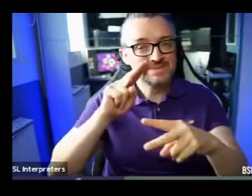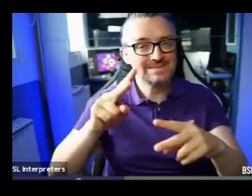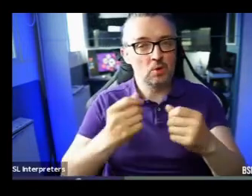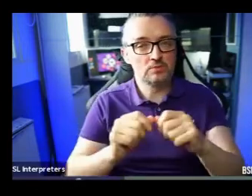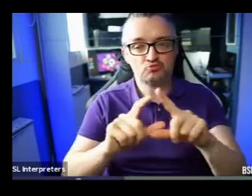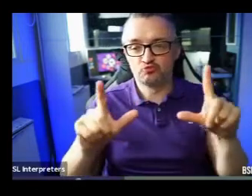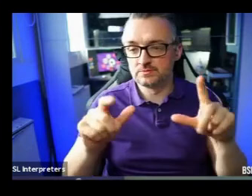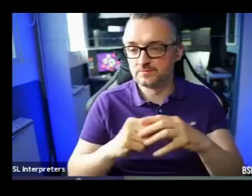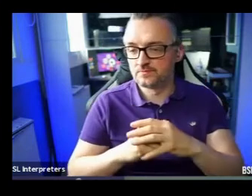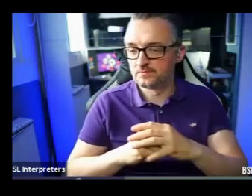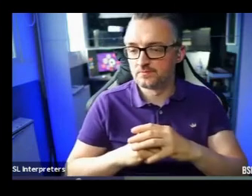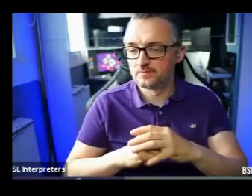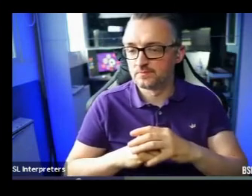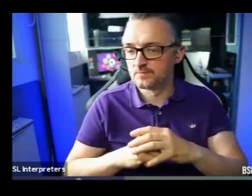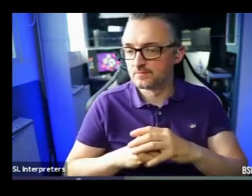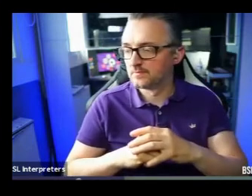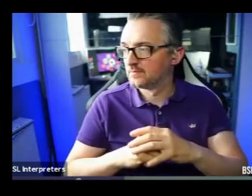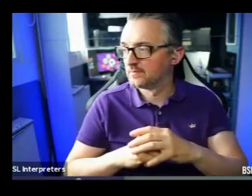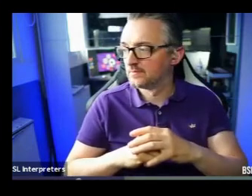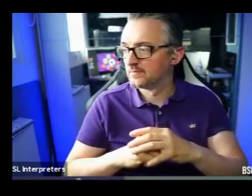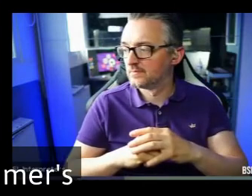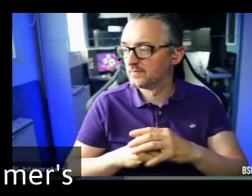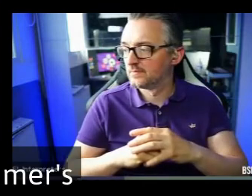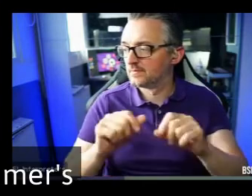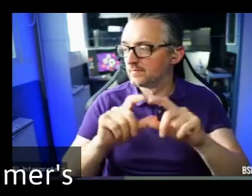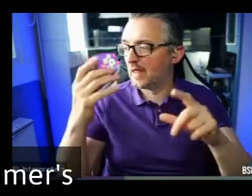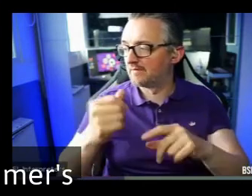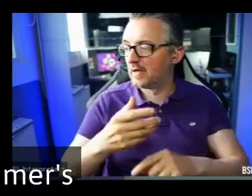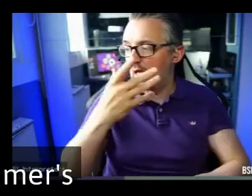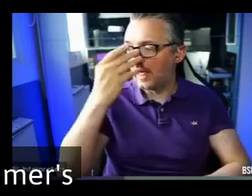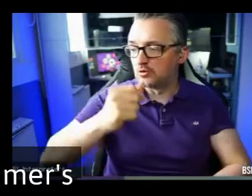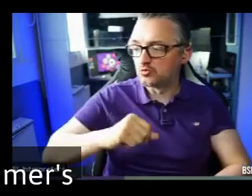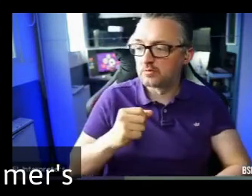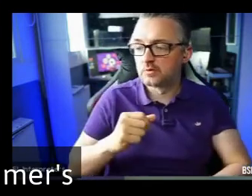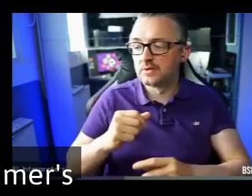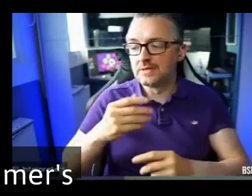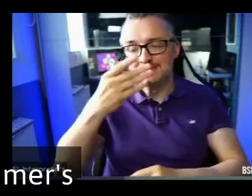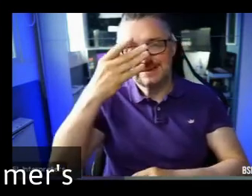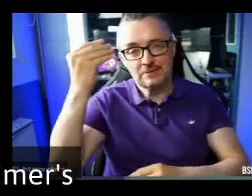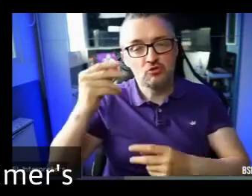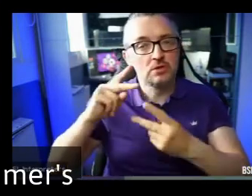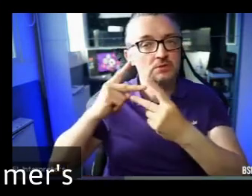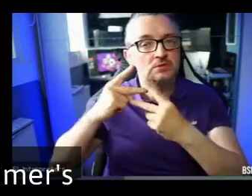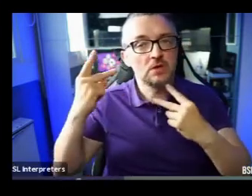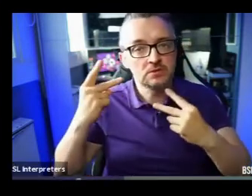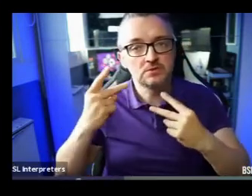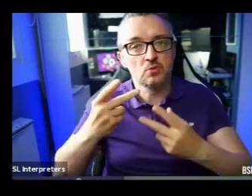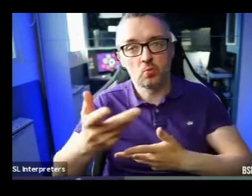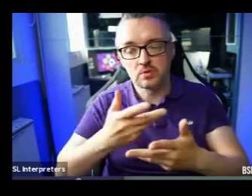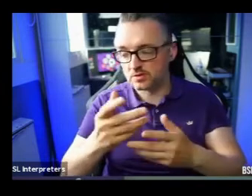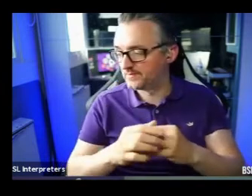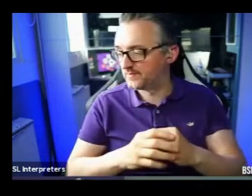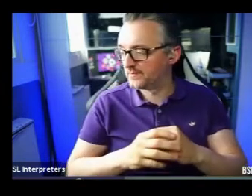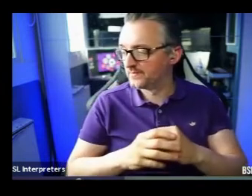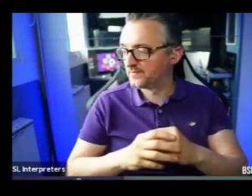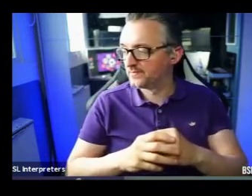of some of that, yeah? So we've seen, the evolution of things like Alzheimer Scotland dementia nurse consultants in every NHS